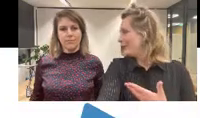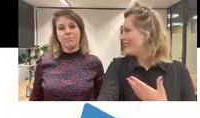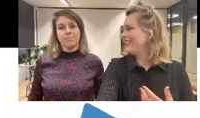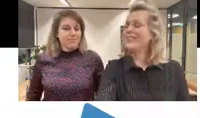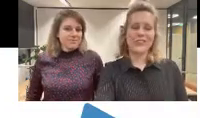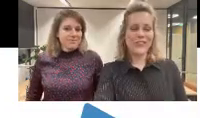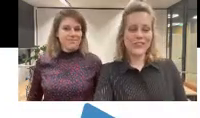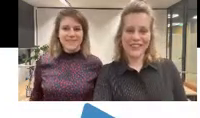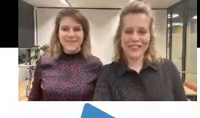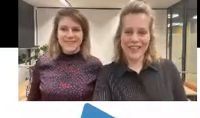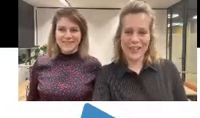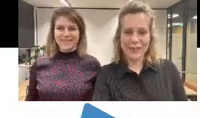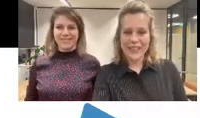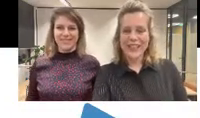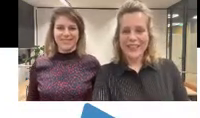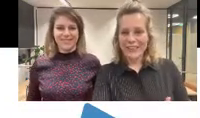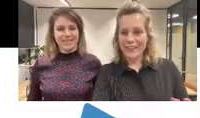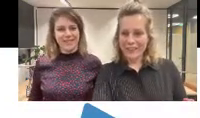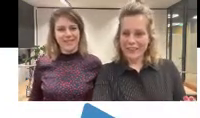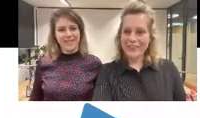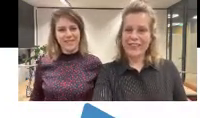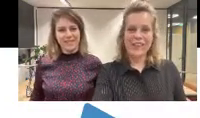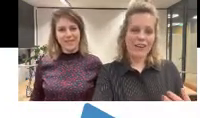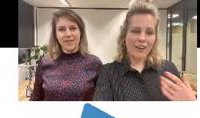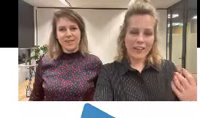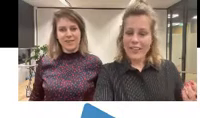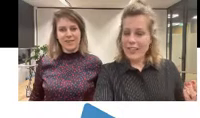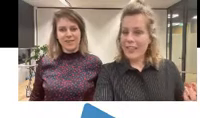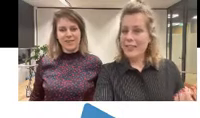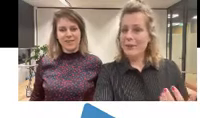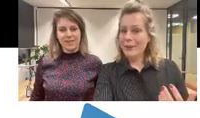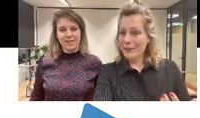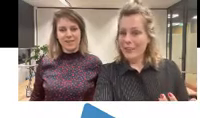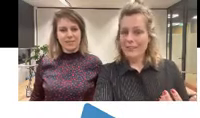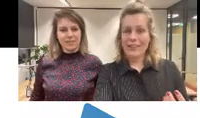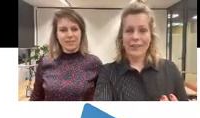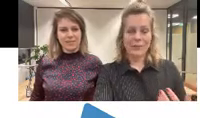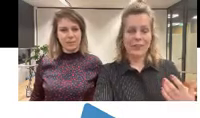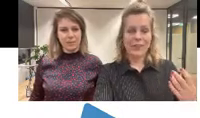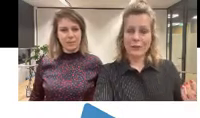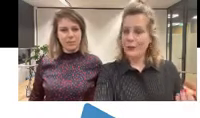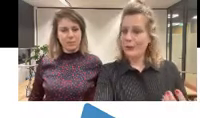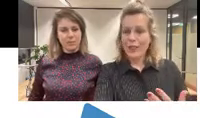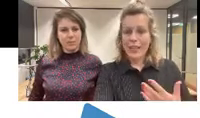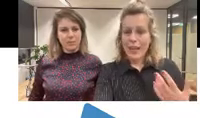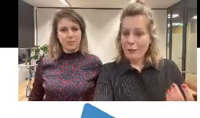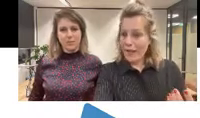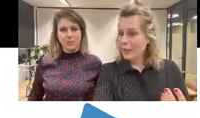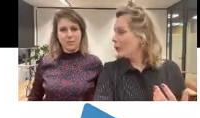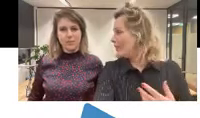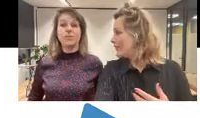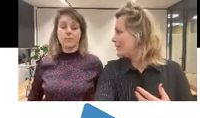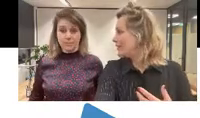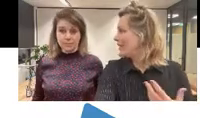Now, we already introduced ourselves. Yes. Here you can see our email address. If you have